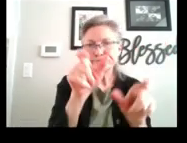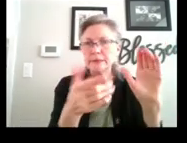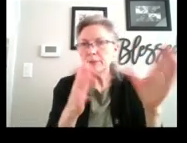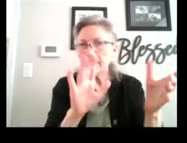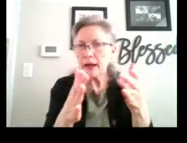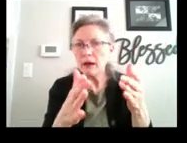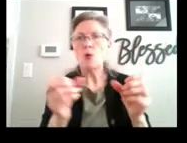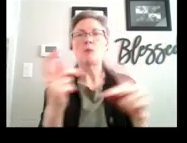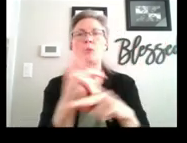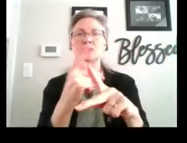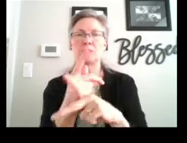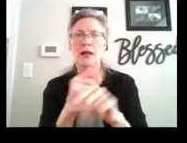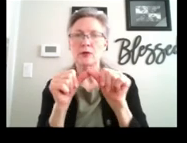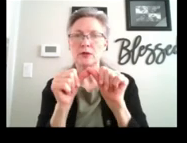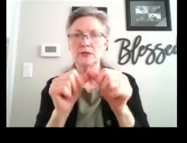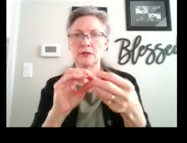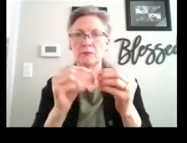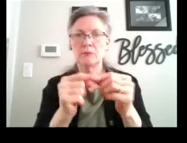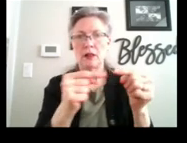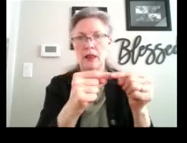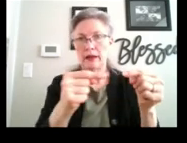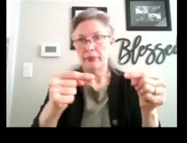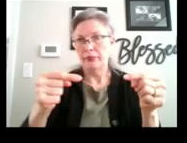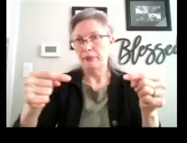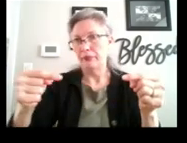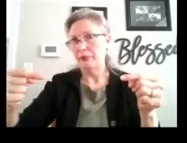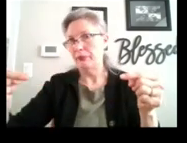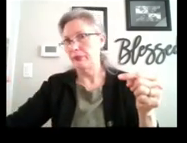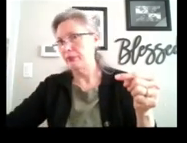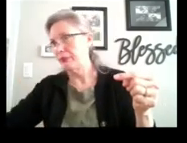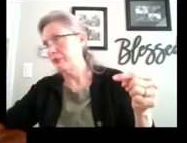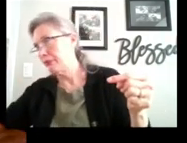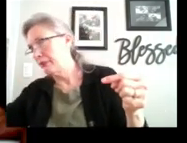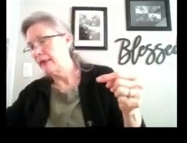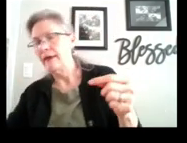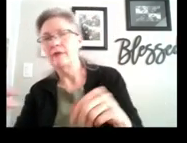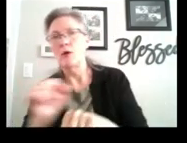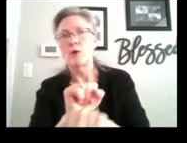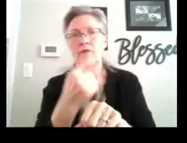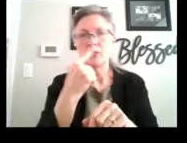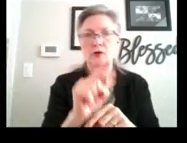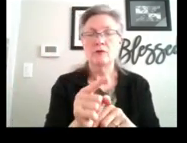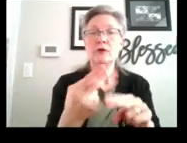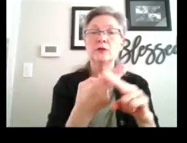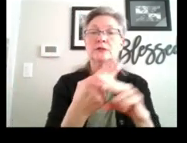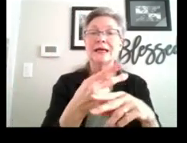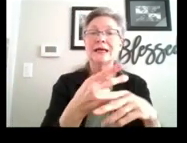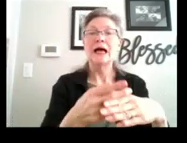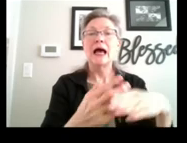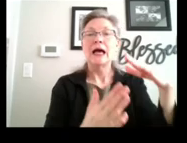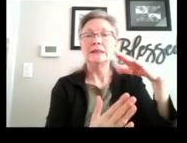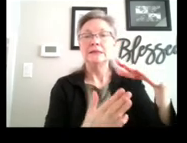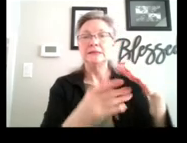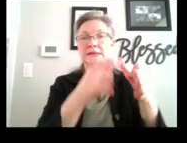number line if that was something that seemed to work for you, right? So if I use a table, I would